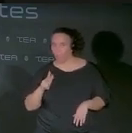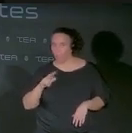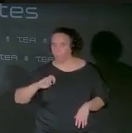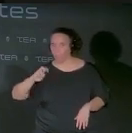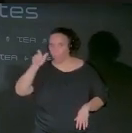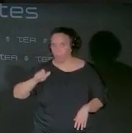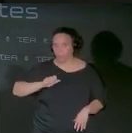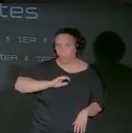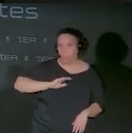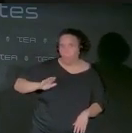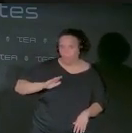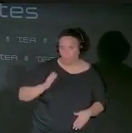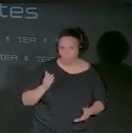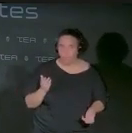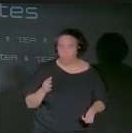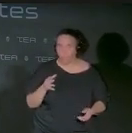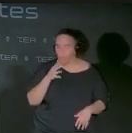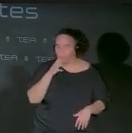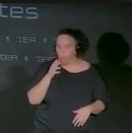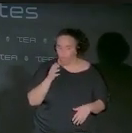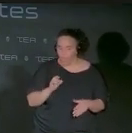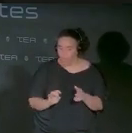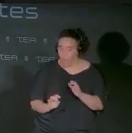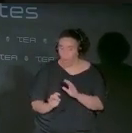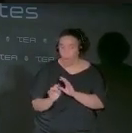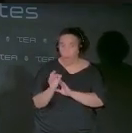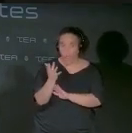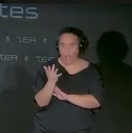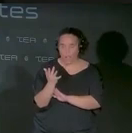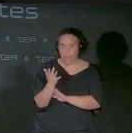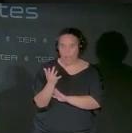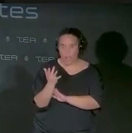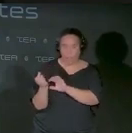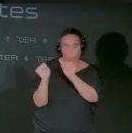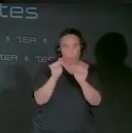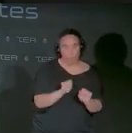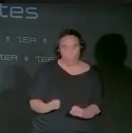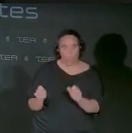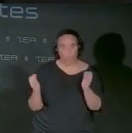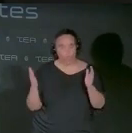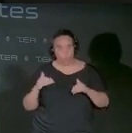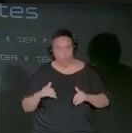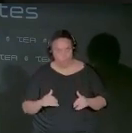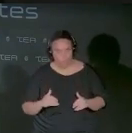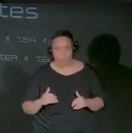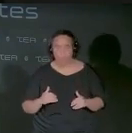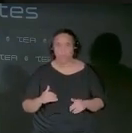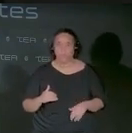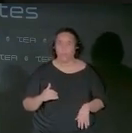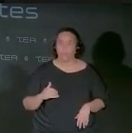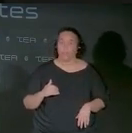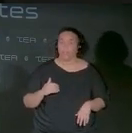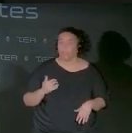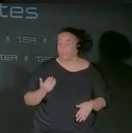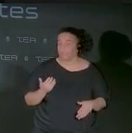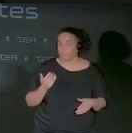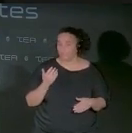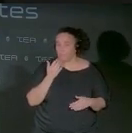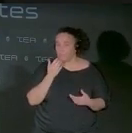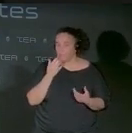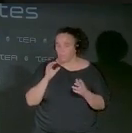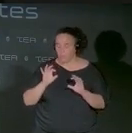is in most cases not protected. So especially from this game developer perspective, when IP is